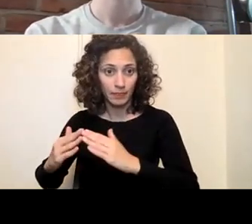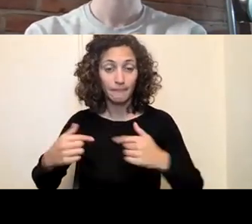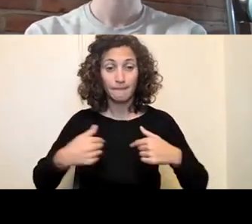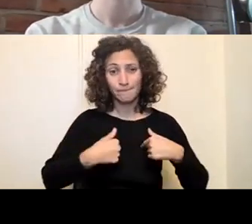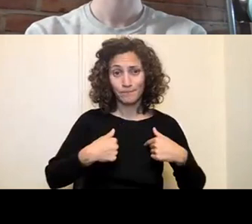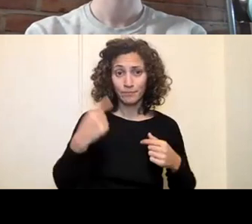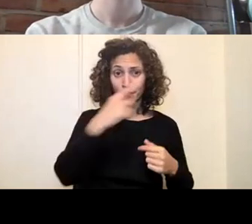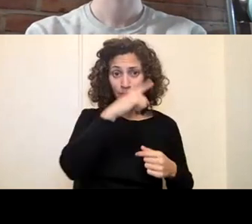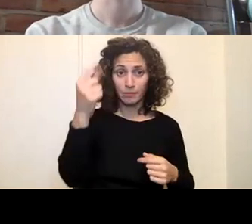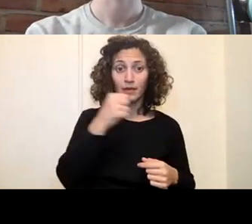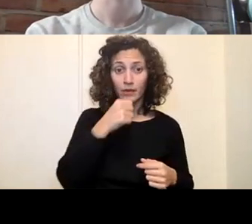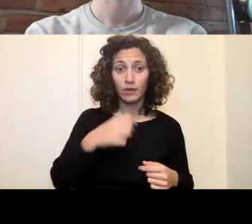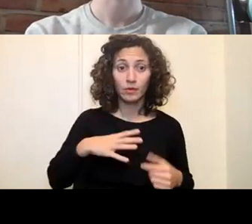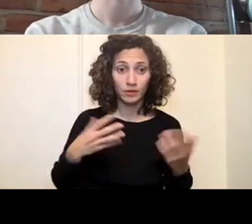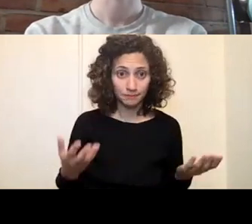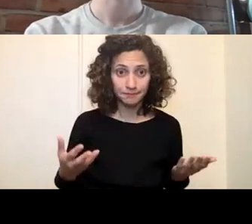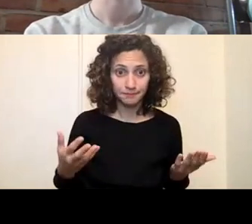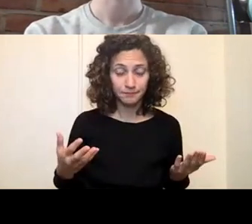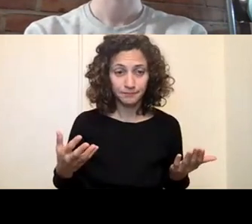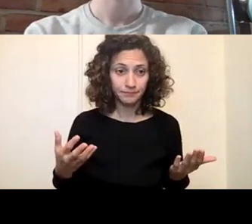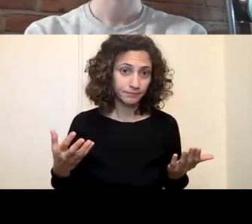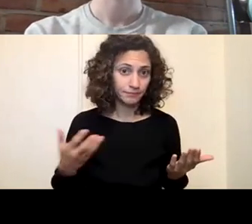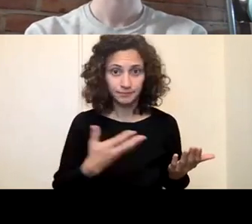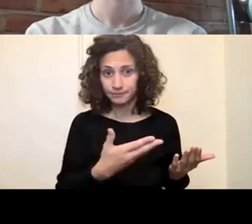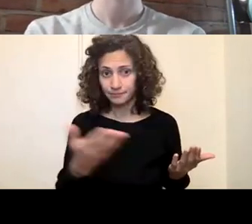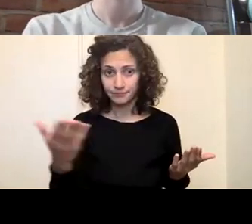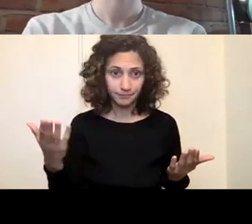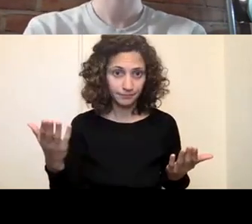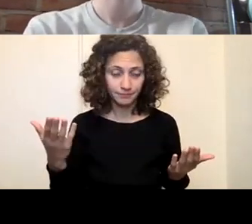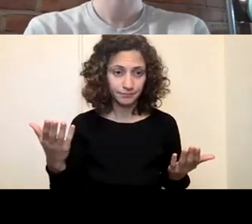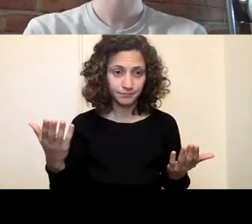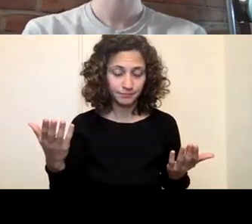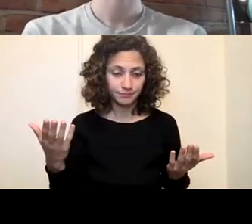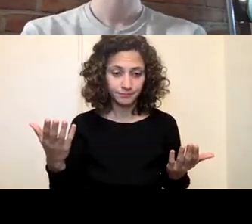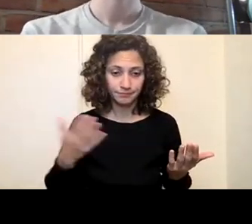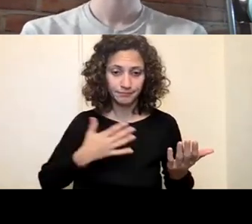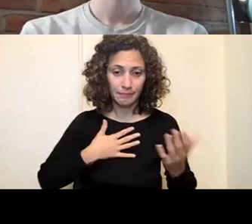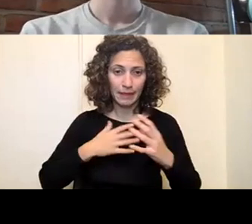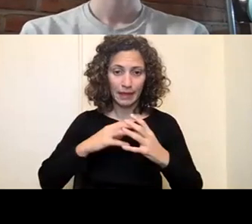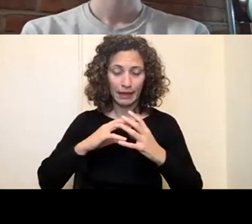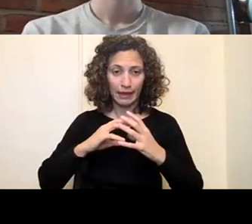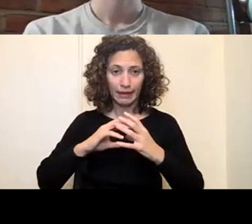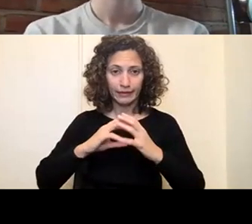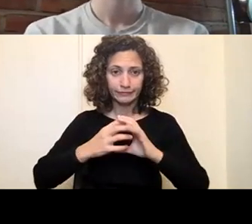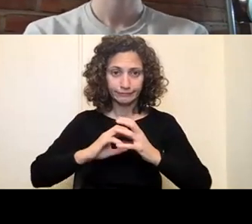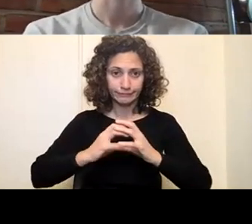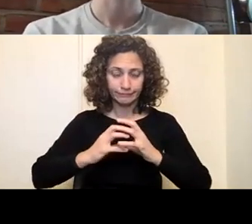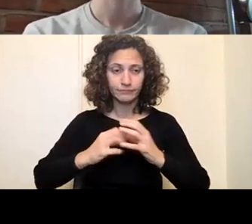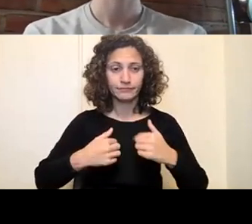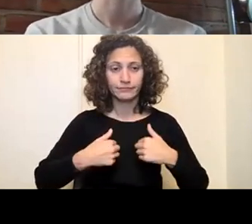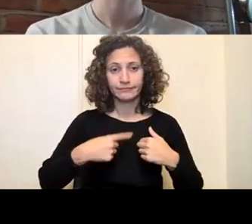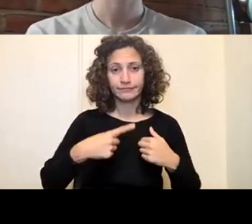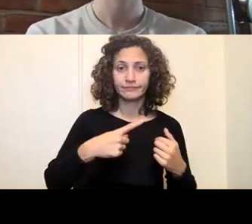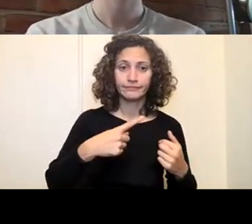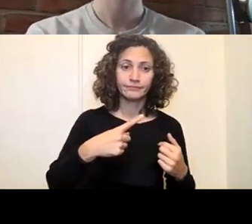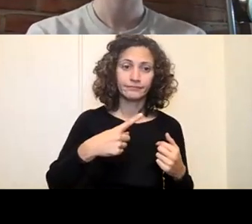woman, and those, two of my intersecting identities have been Black. I'm a woman, and